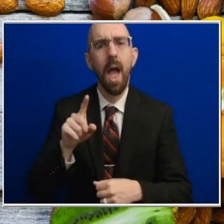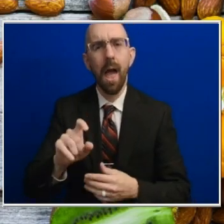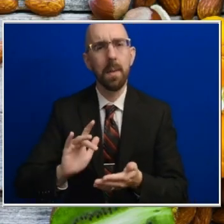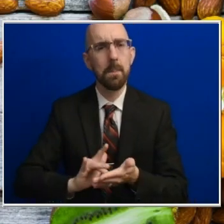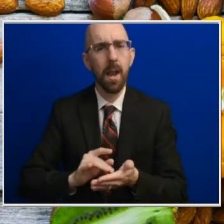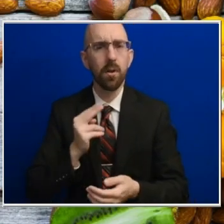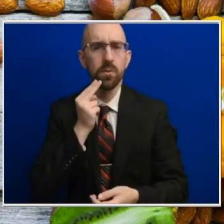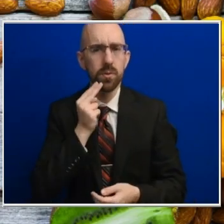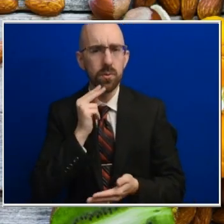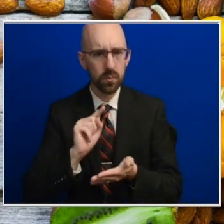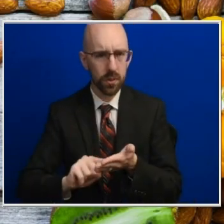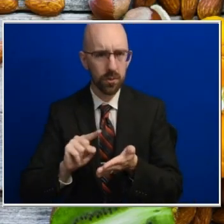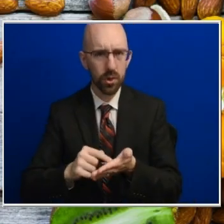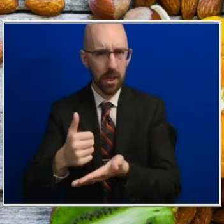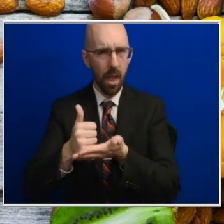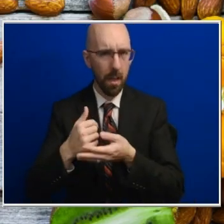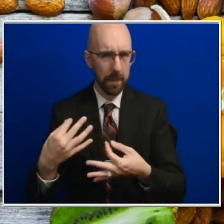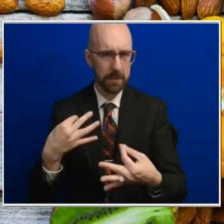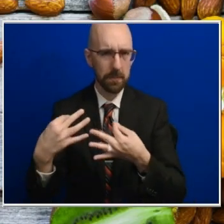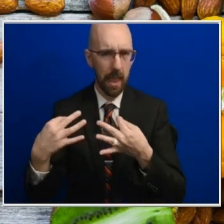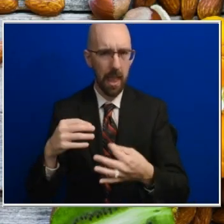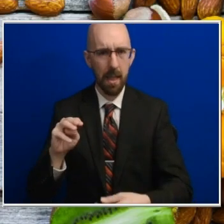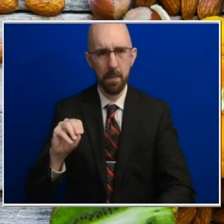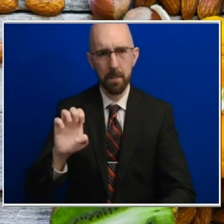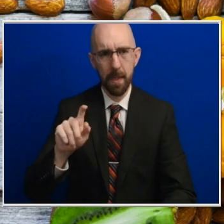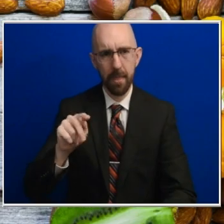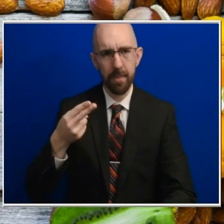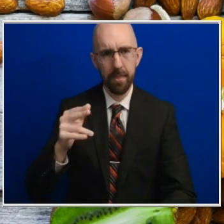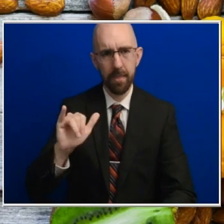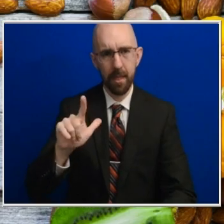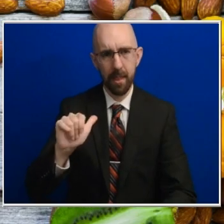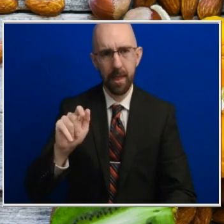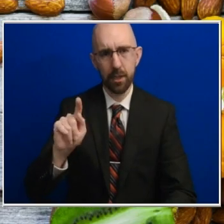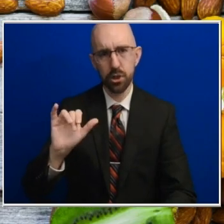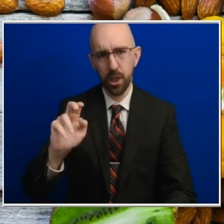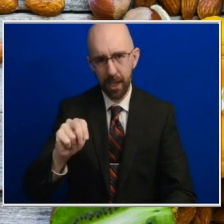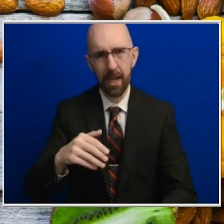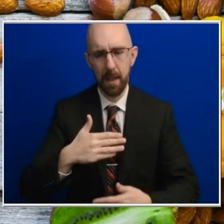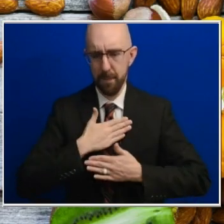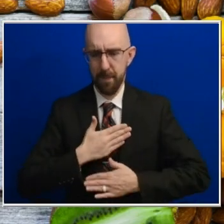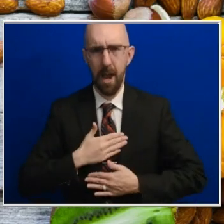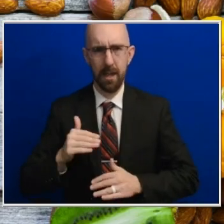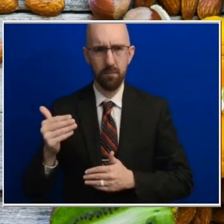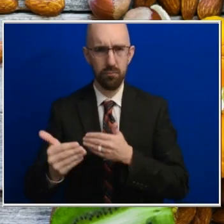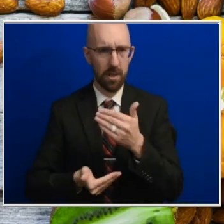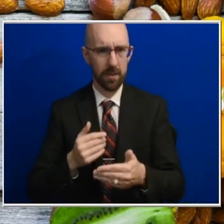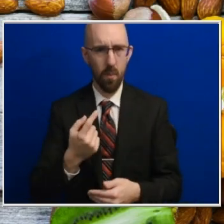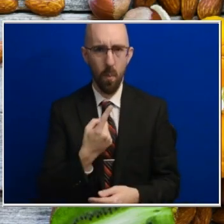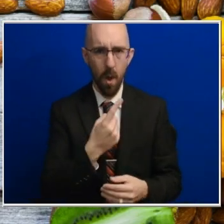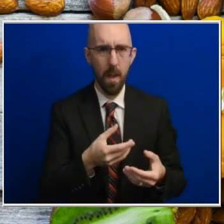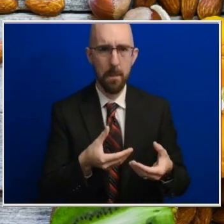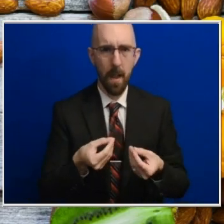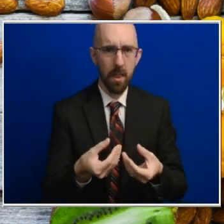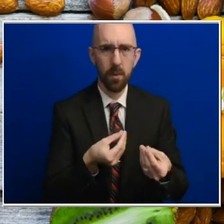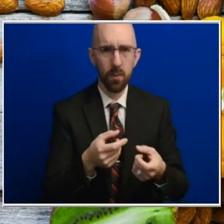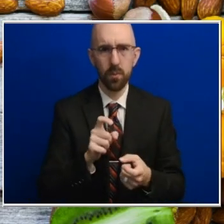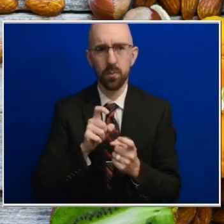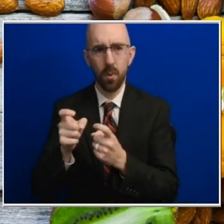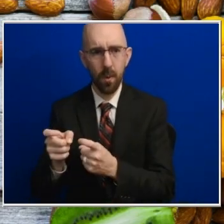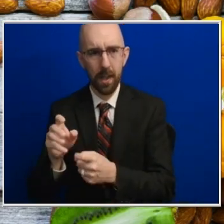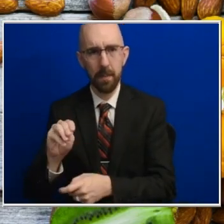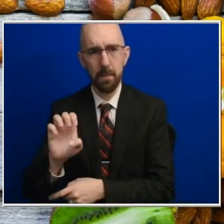to help explain methylation, a process in your body where one molecule donates a methyl group to another